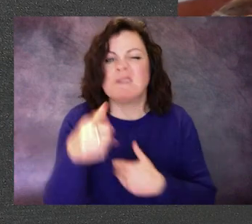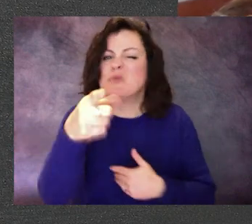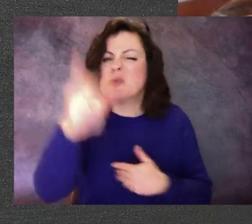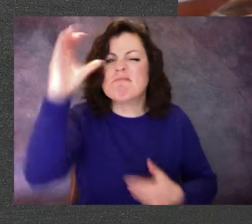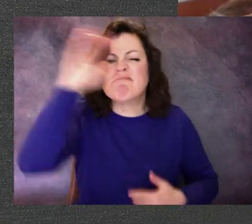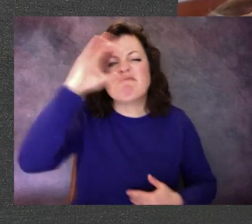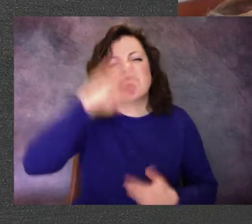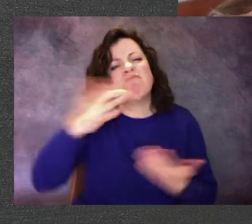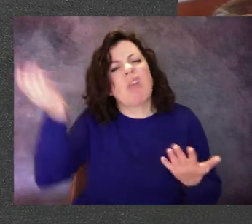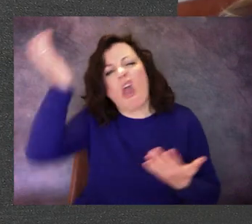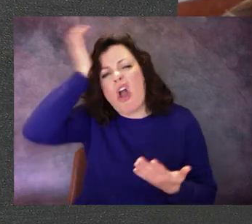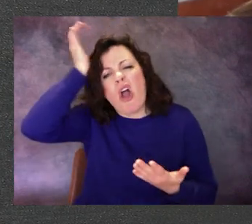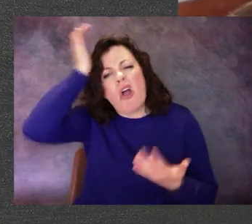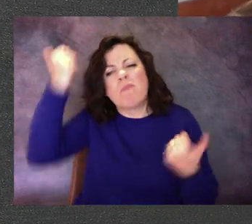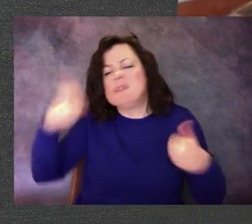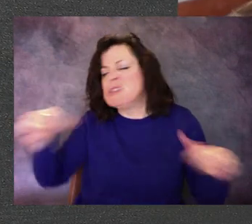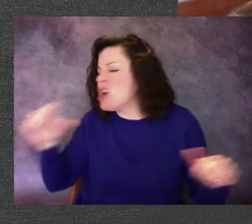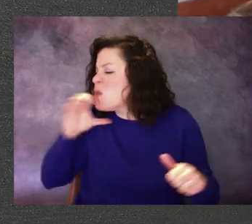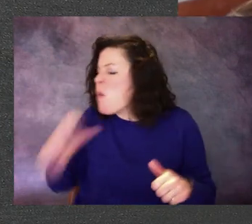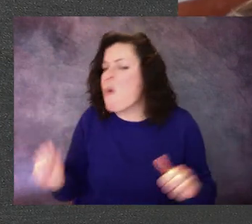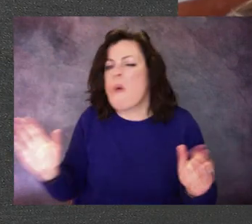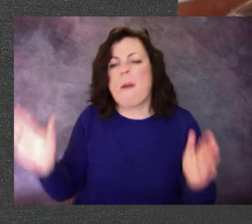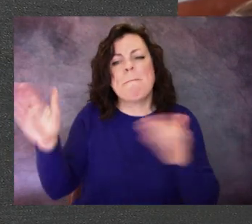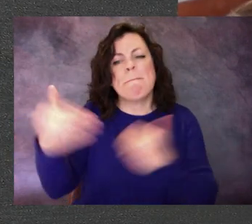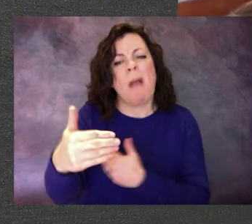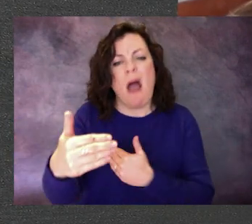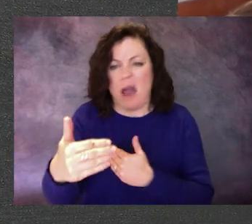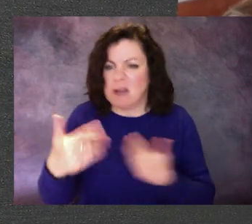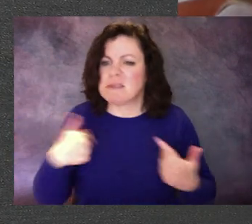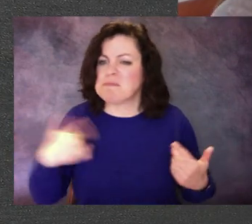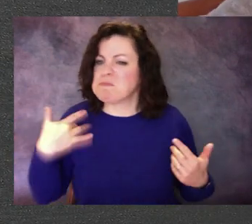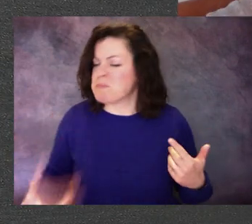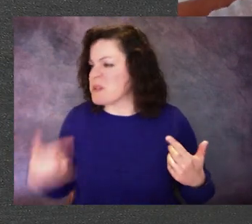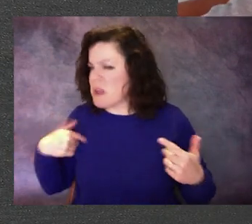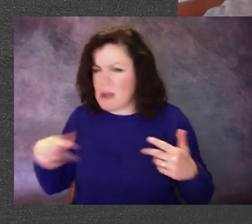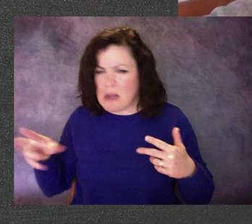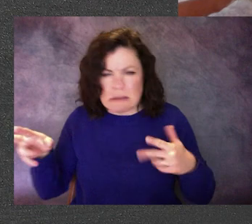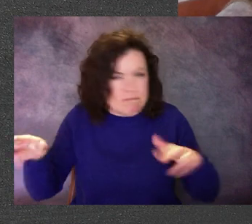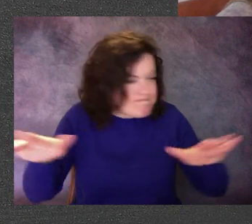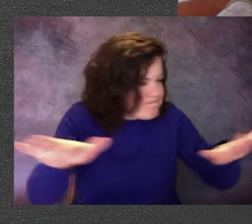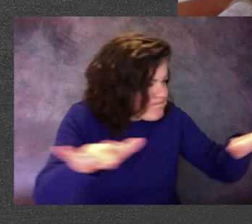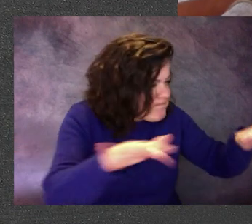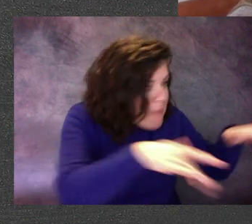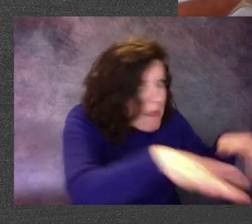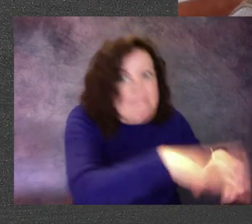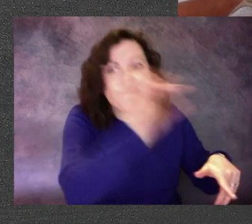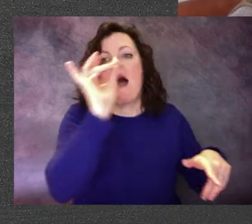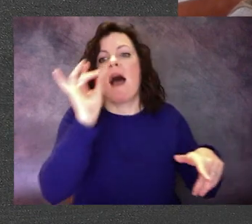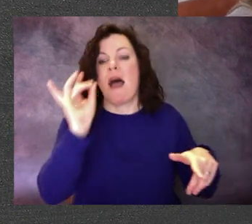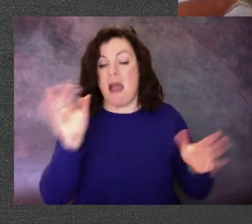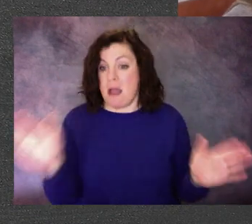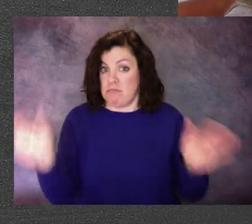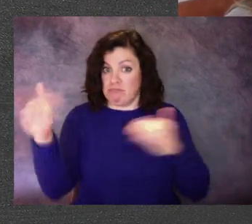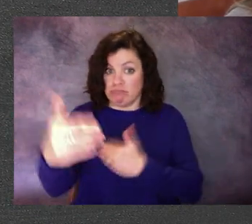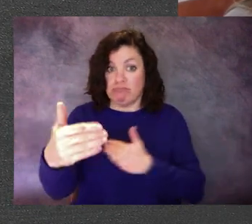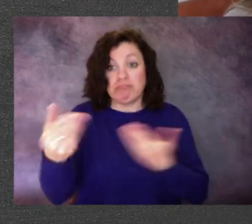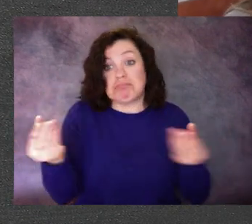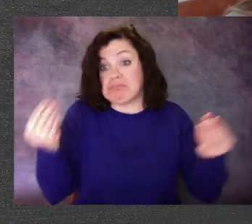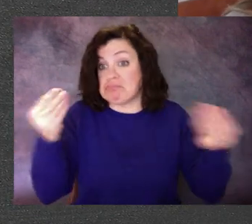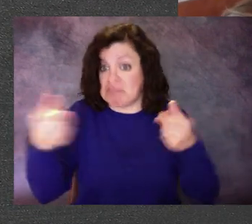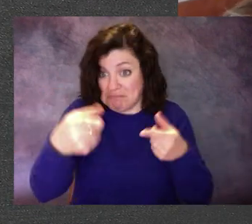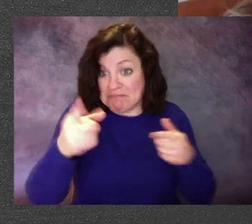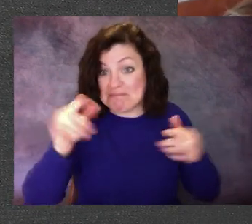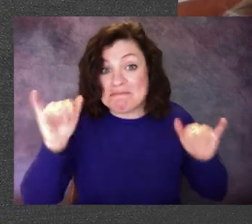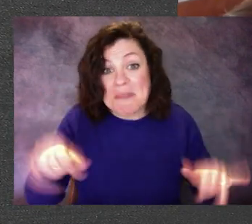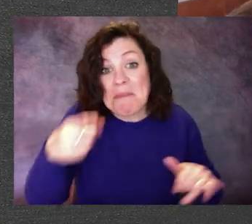your imagination and any art supplies you can find around your house. I'm gonna run around and gather as many as I can. You do the same,